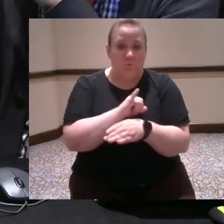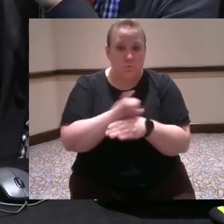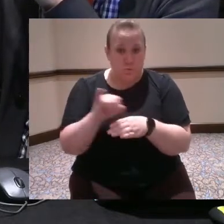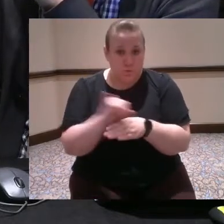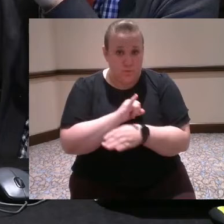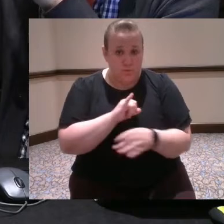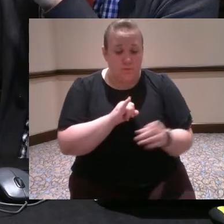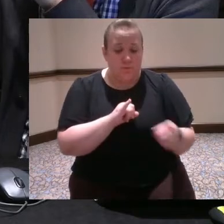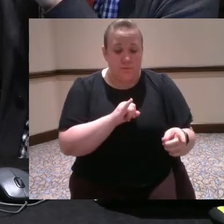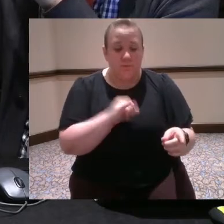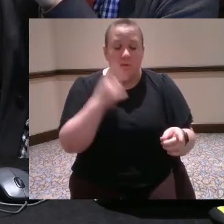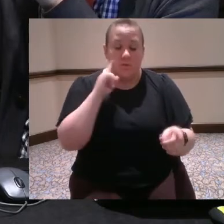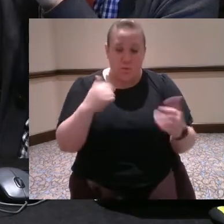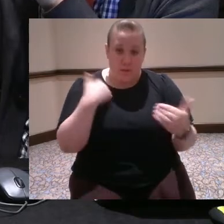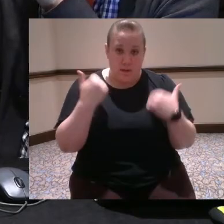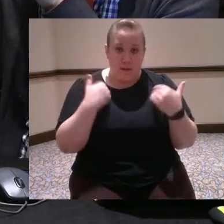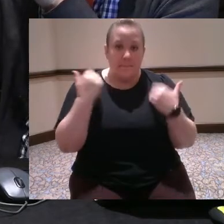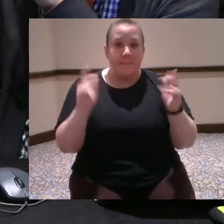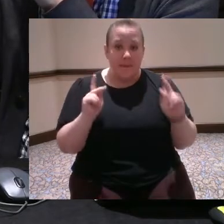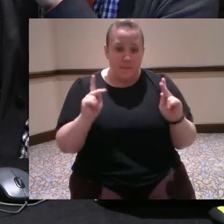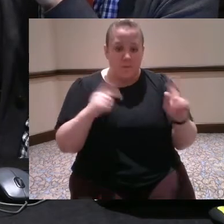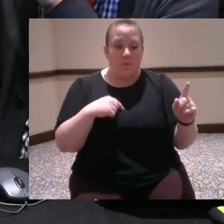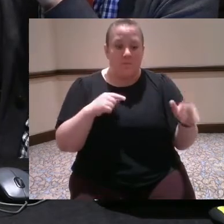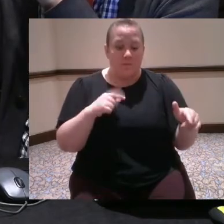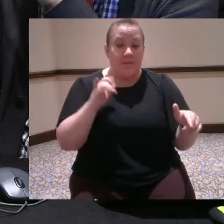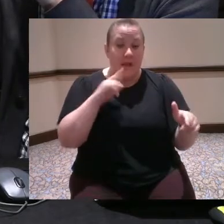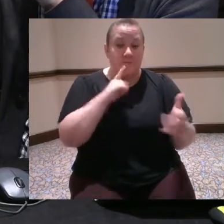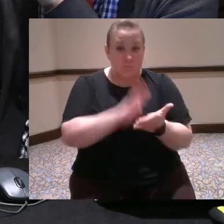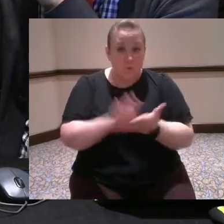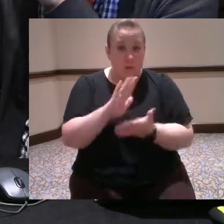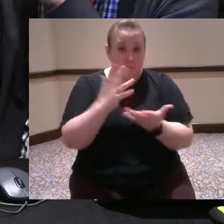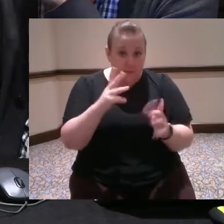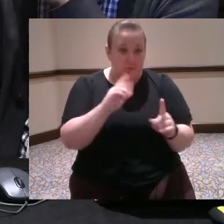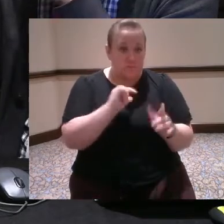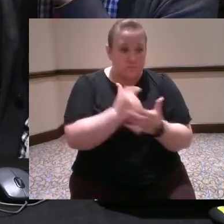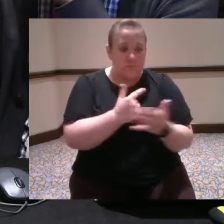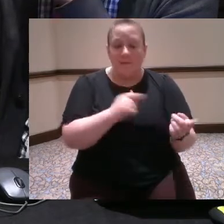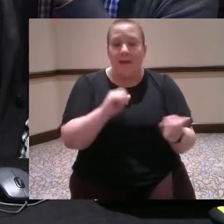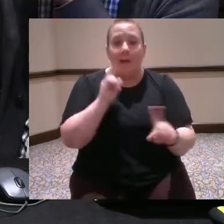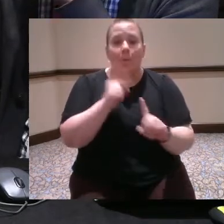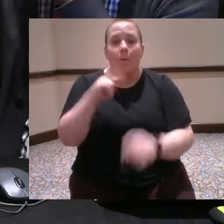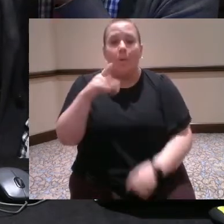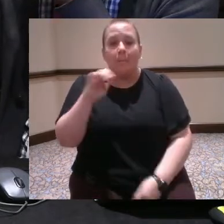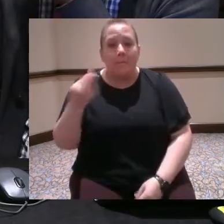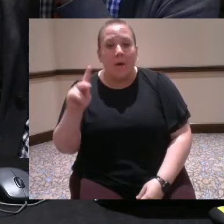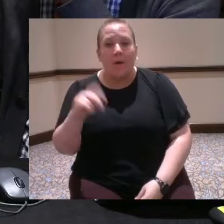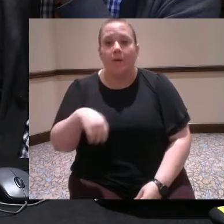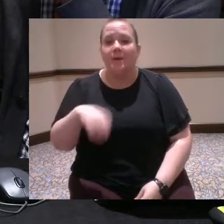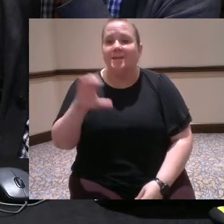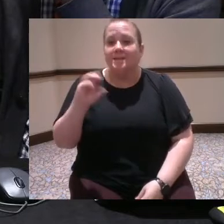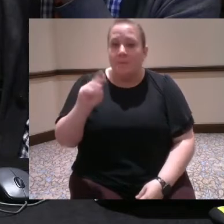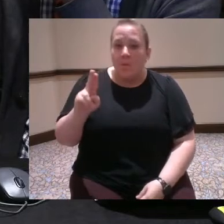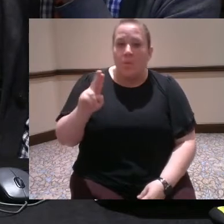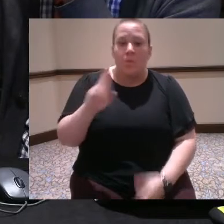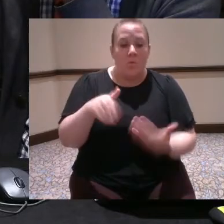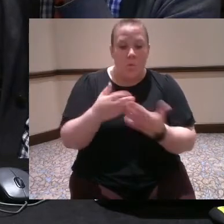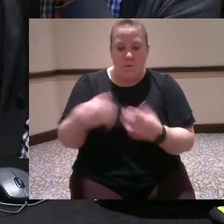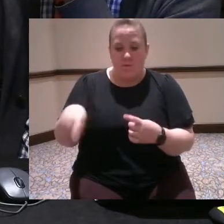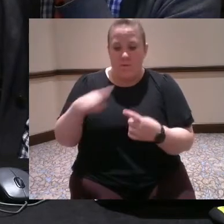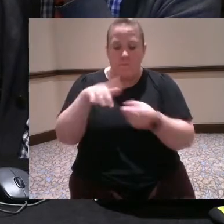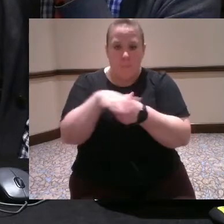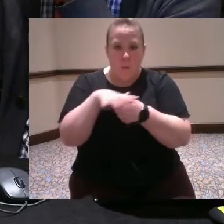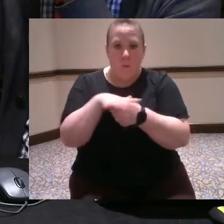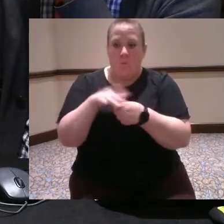internships for young people coming out of these colleges like Point Park and Carnegie Mellon. They're all, it's hyper-local.